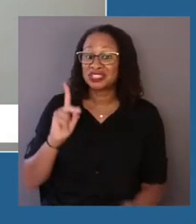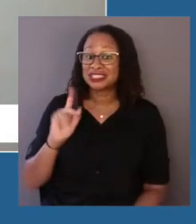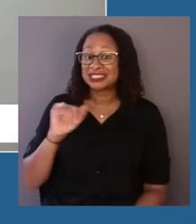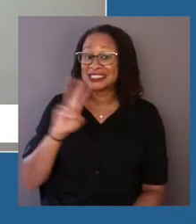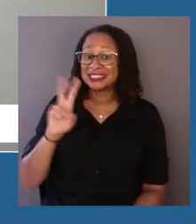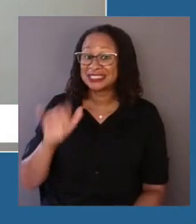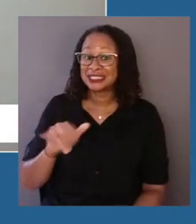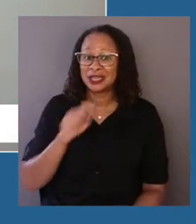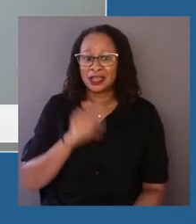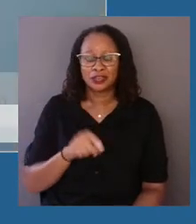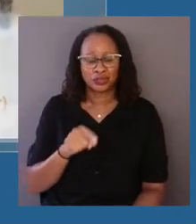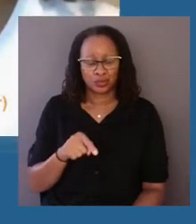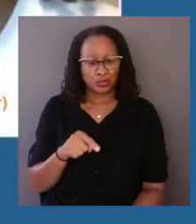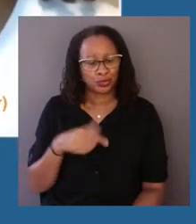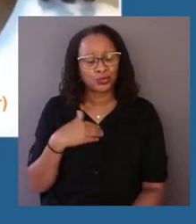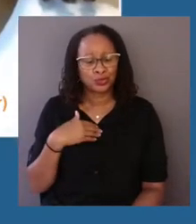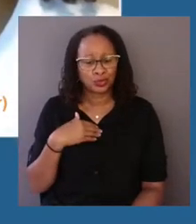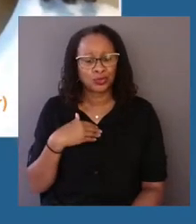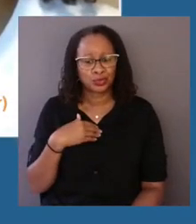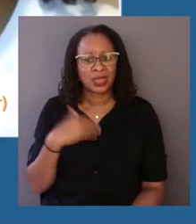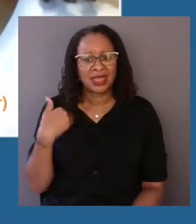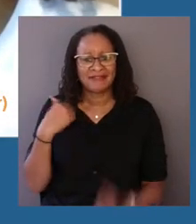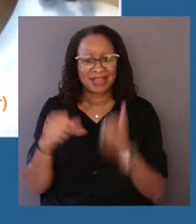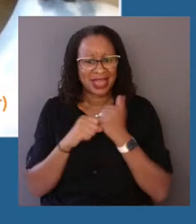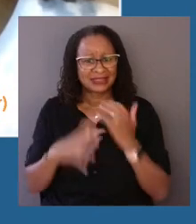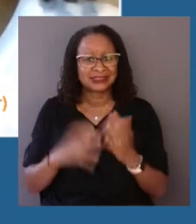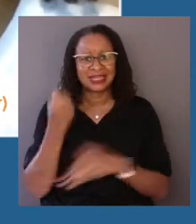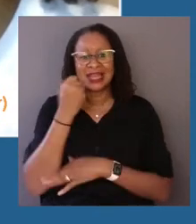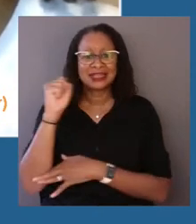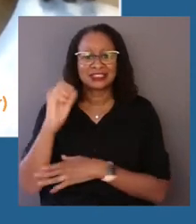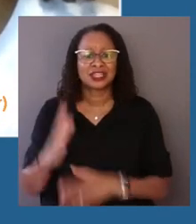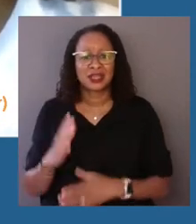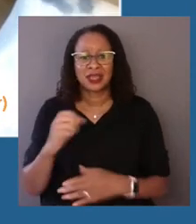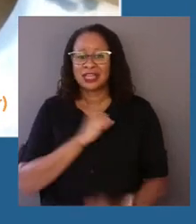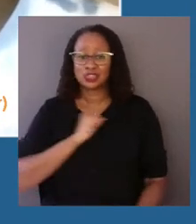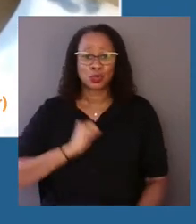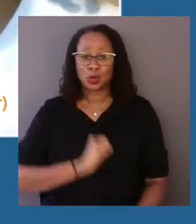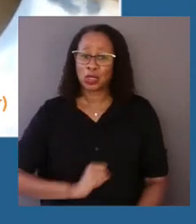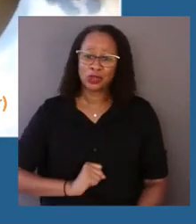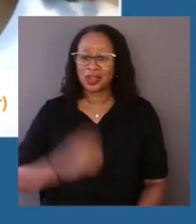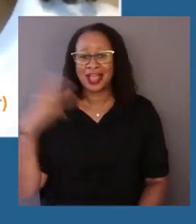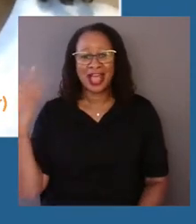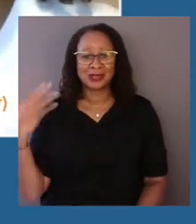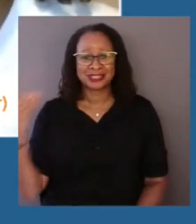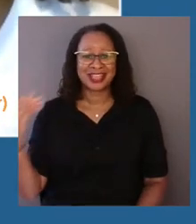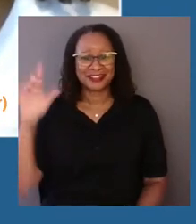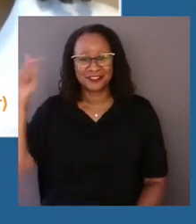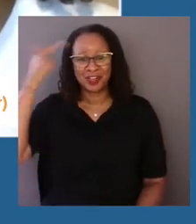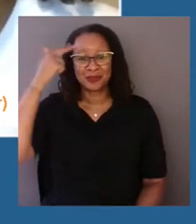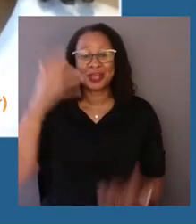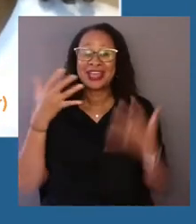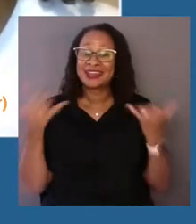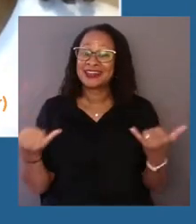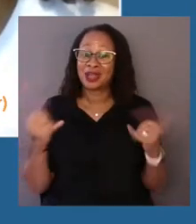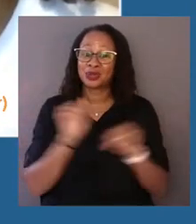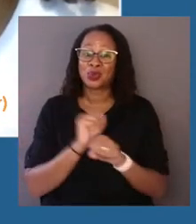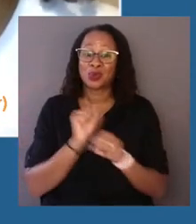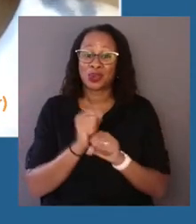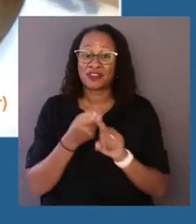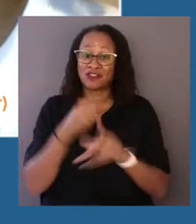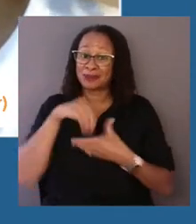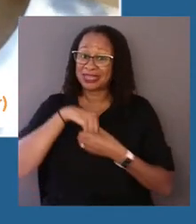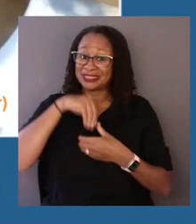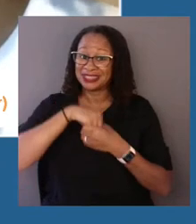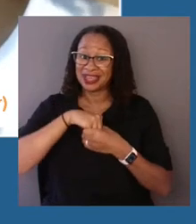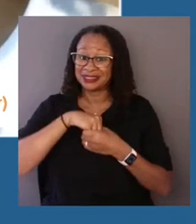you've been an advocate, an activist, superhero outside of government, and now you're working from the